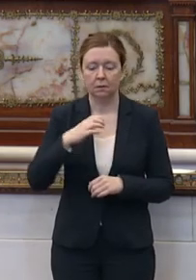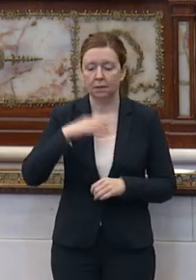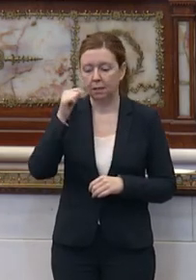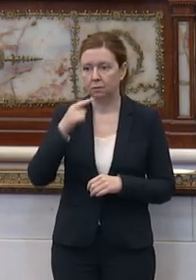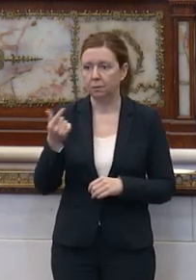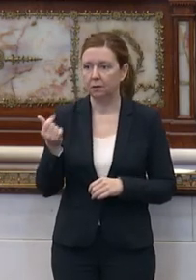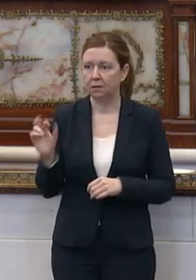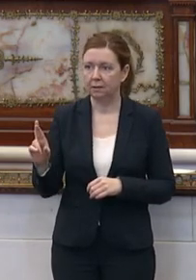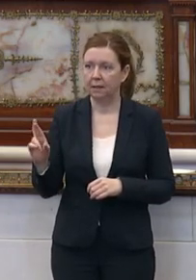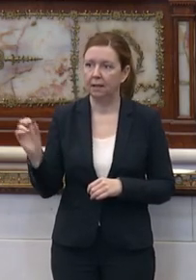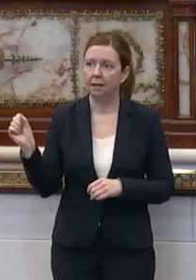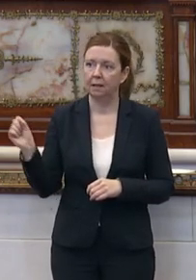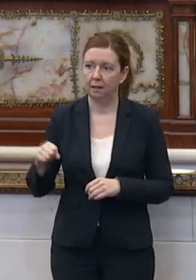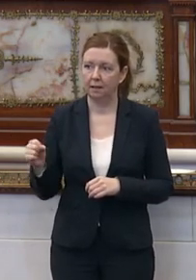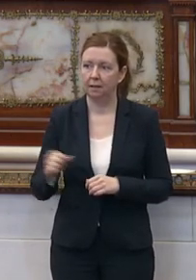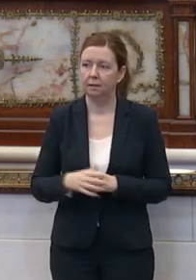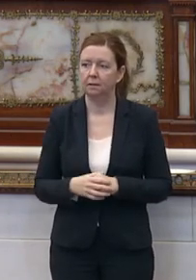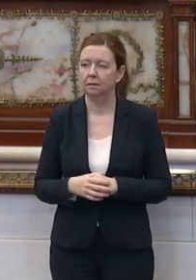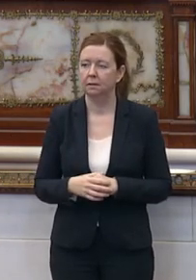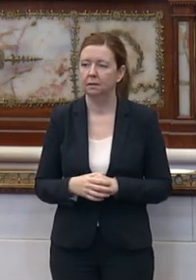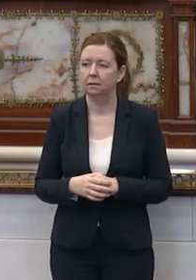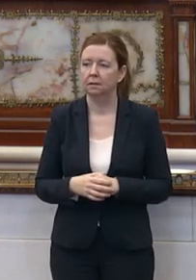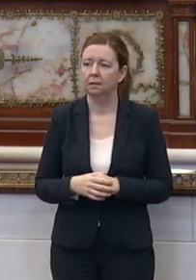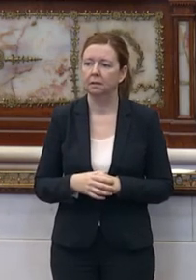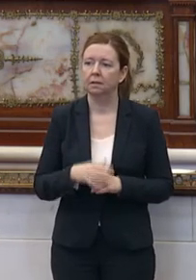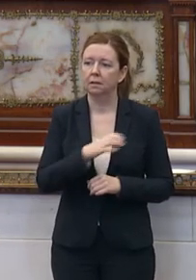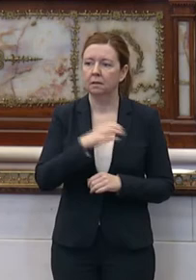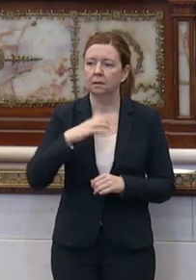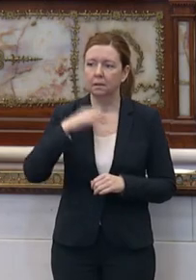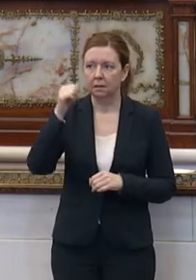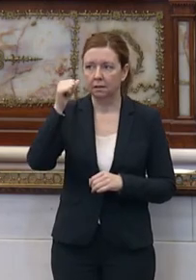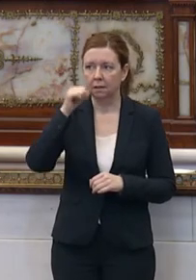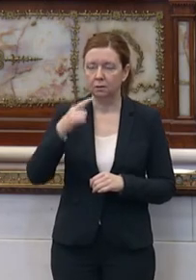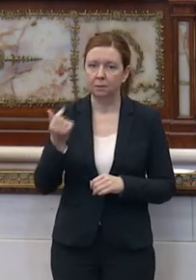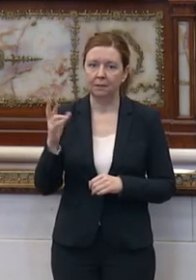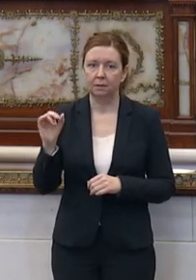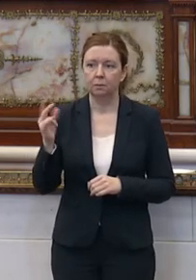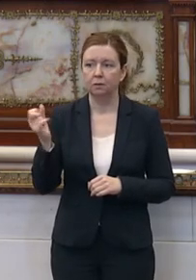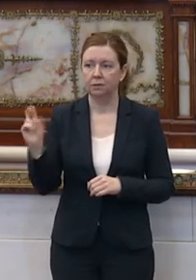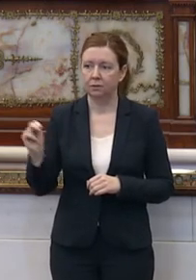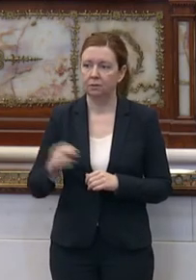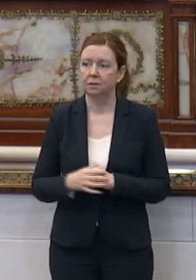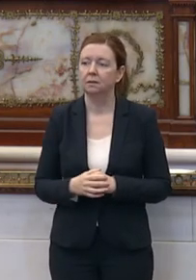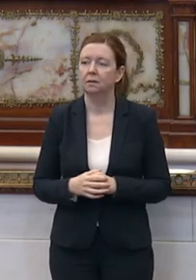Councilwoman Gauthier? Aye. Councilwoman Gilmer Richardson?